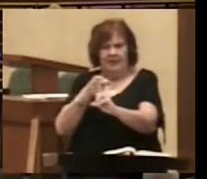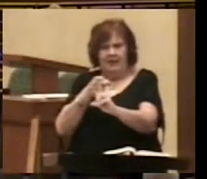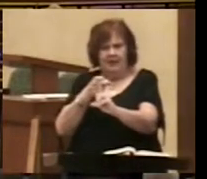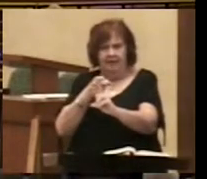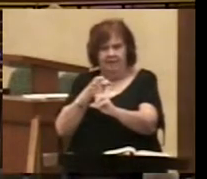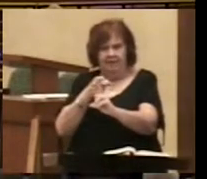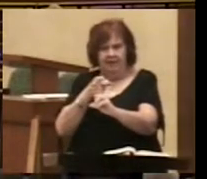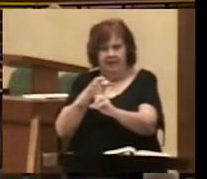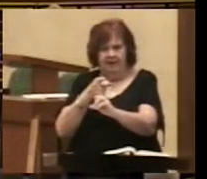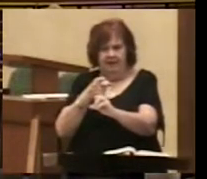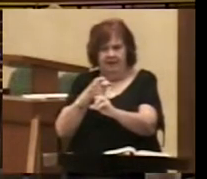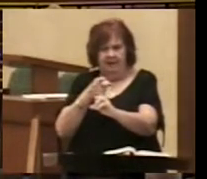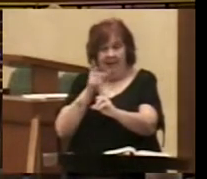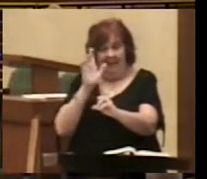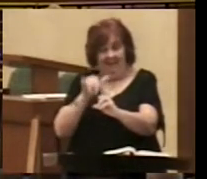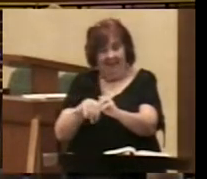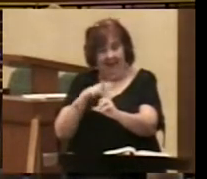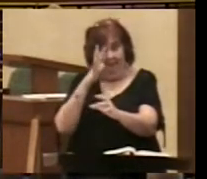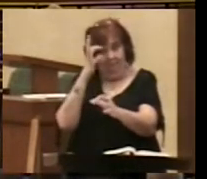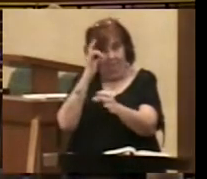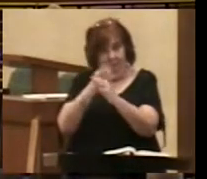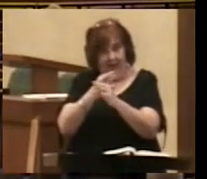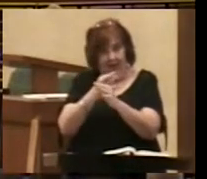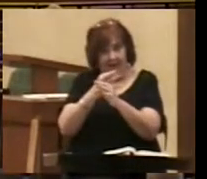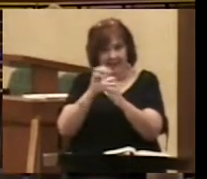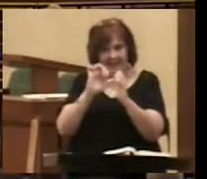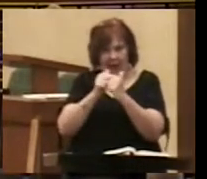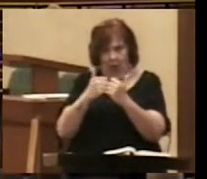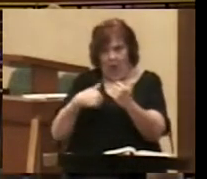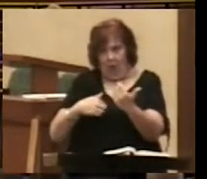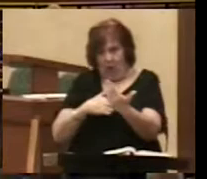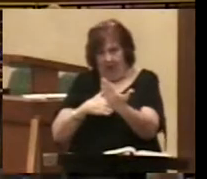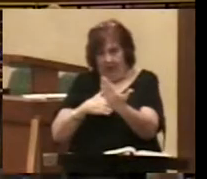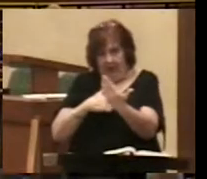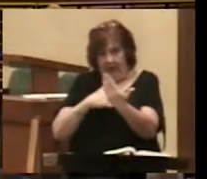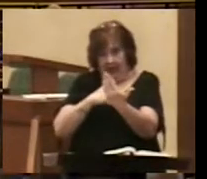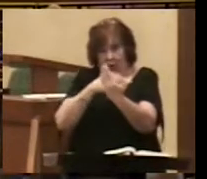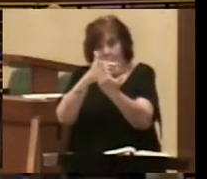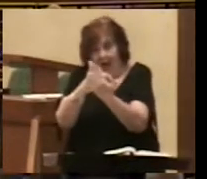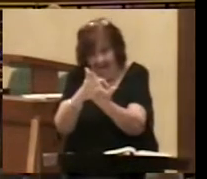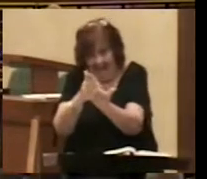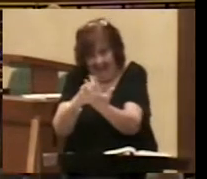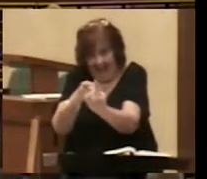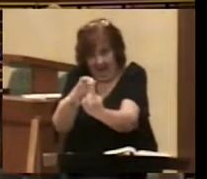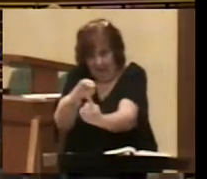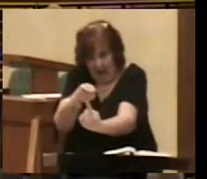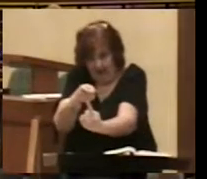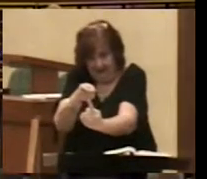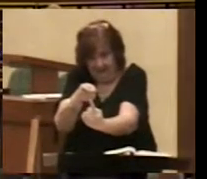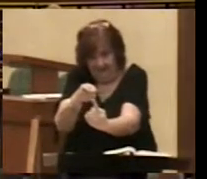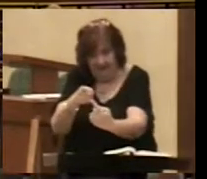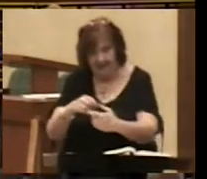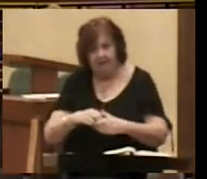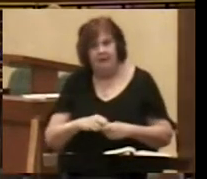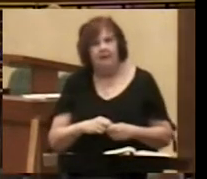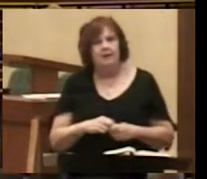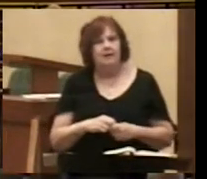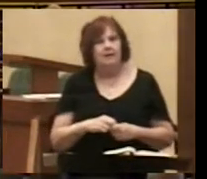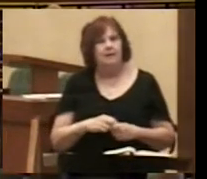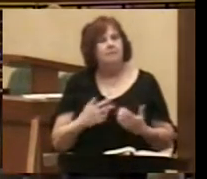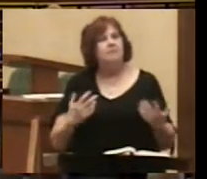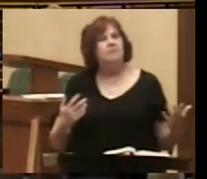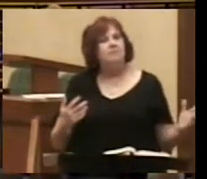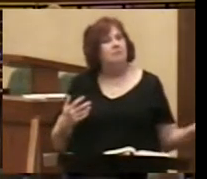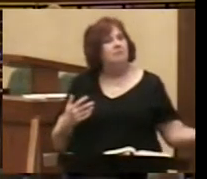a vehicle to the objective. And it is clear that all of the